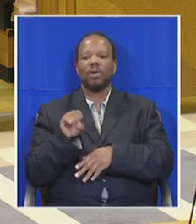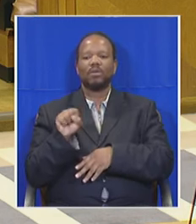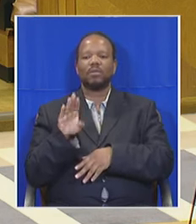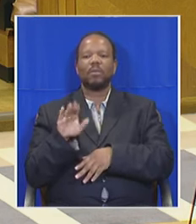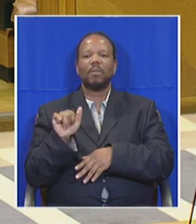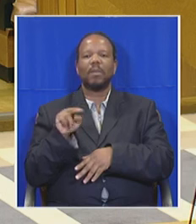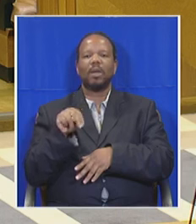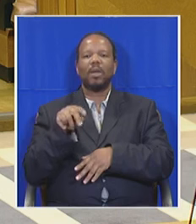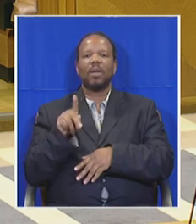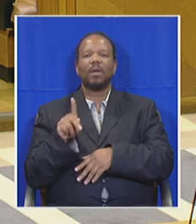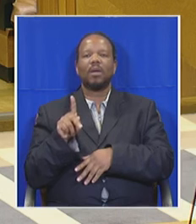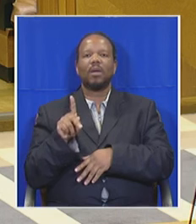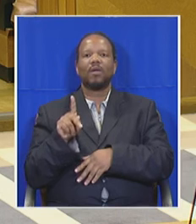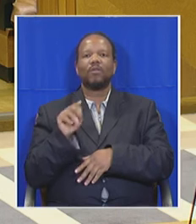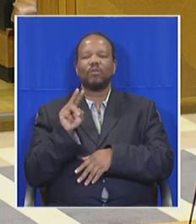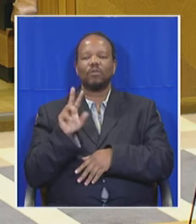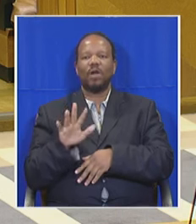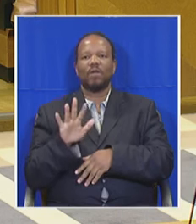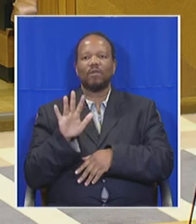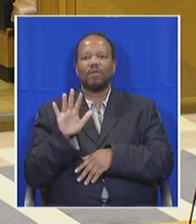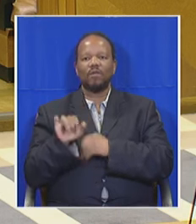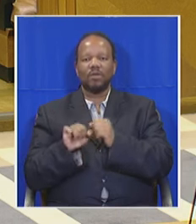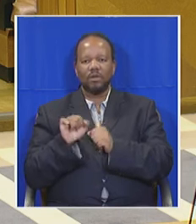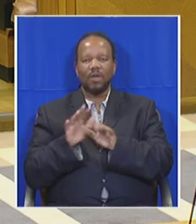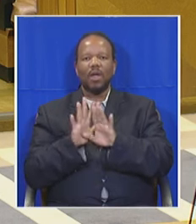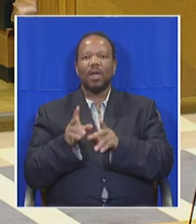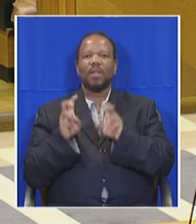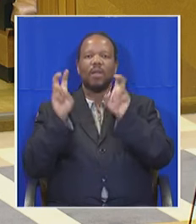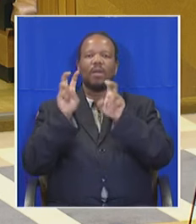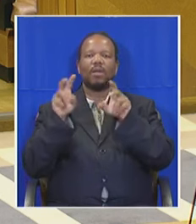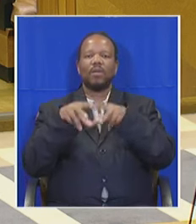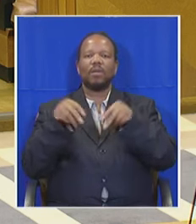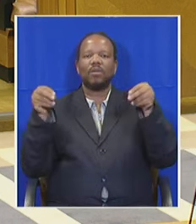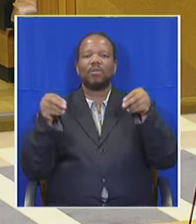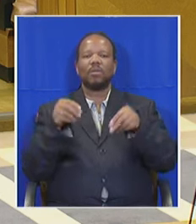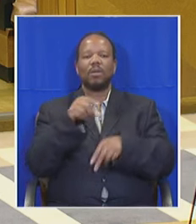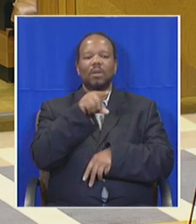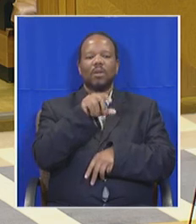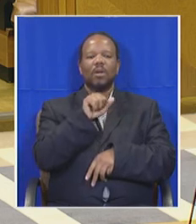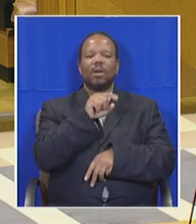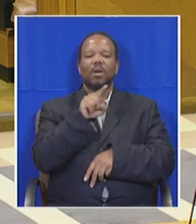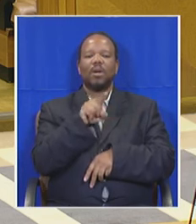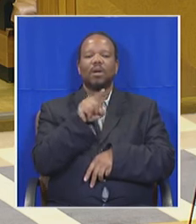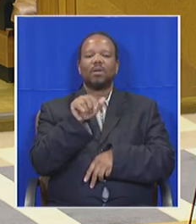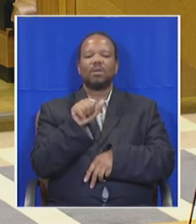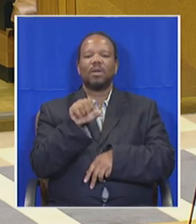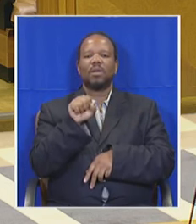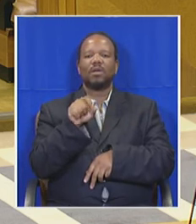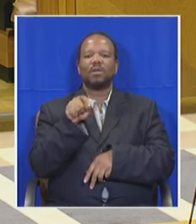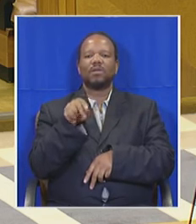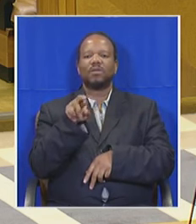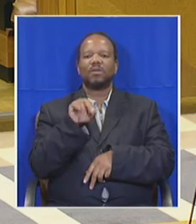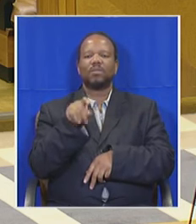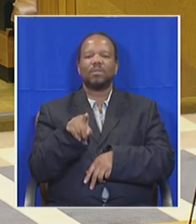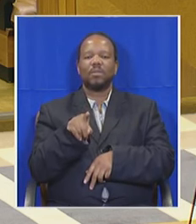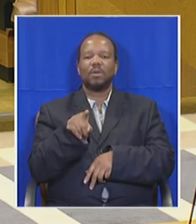years. And the cutting off 40% of the electricity supply to the Gaza Strip by the apartheid state of Israel. Note